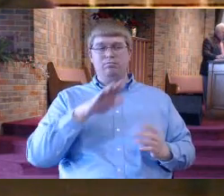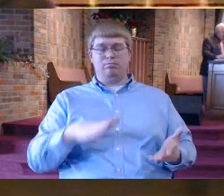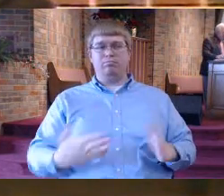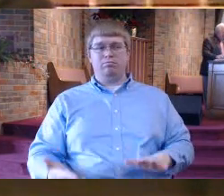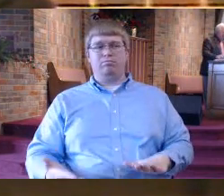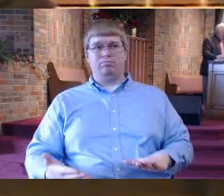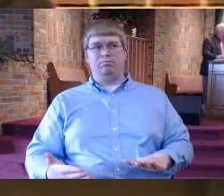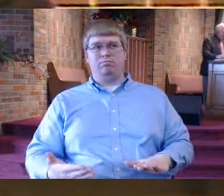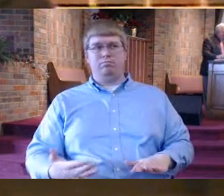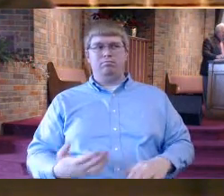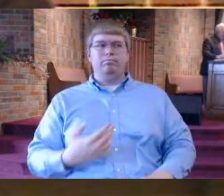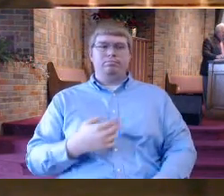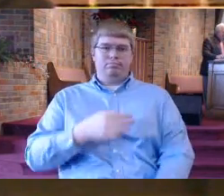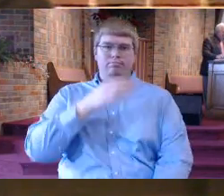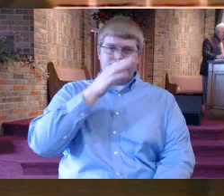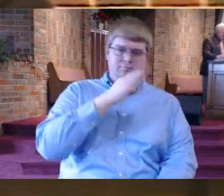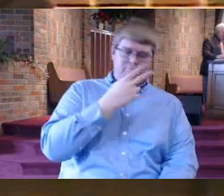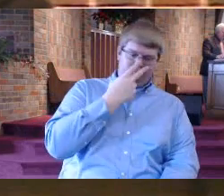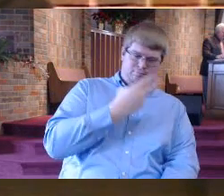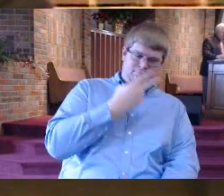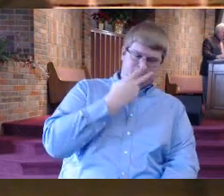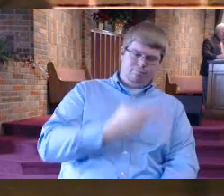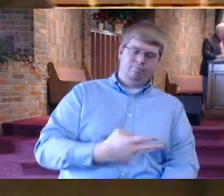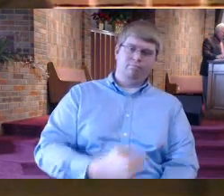God saw it.